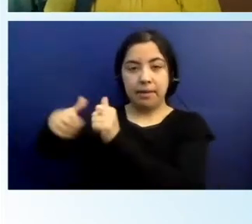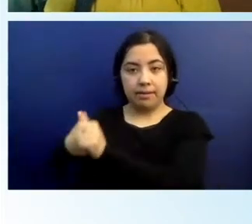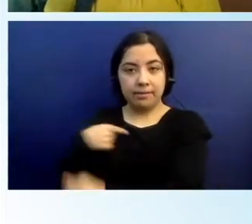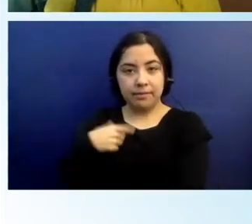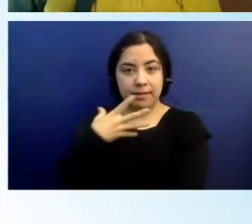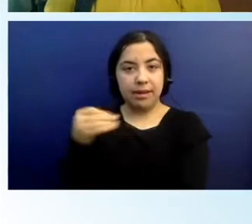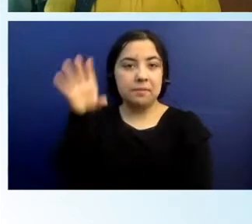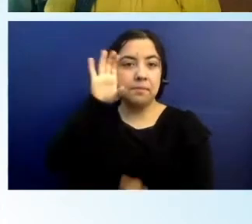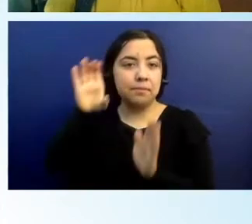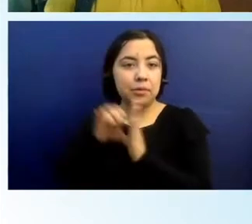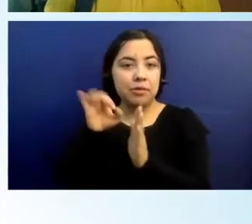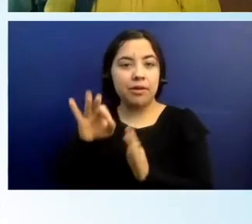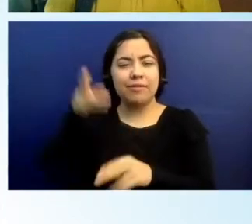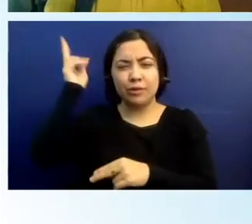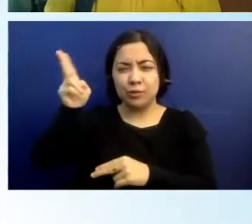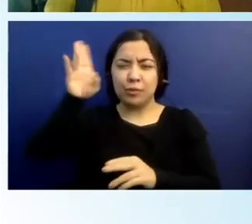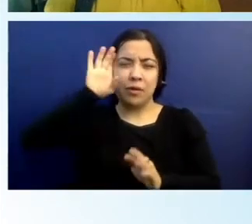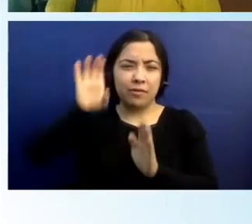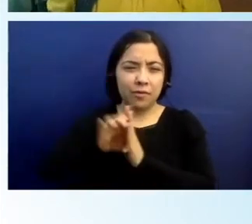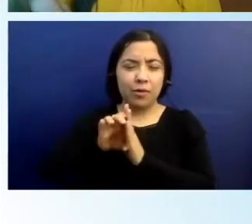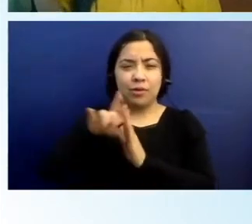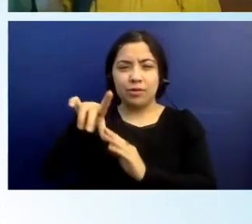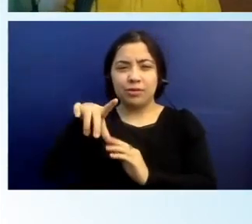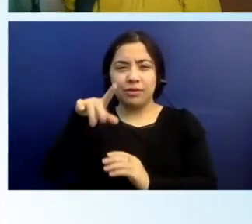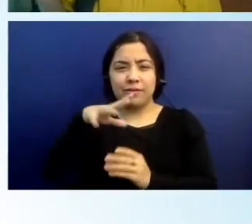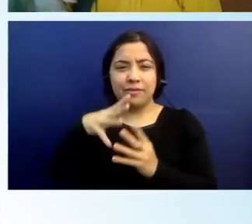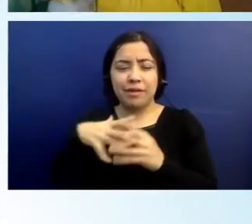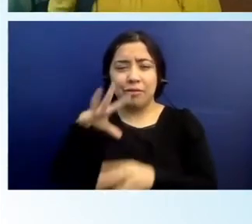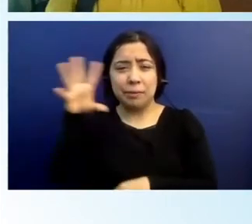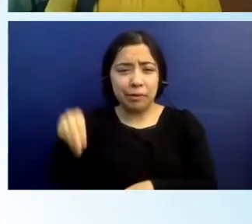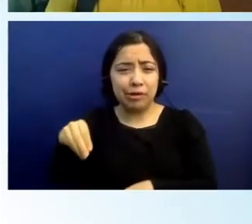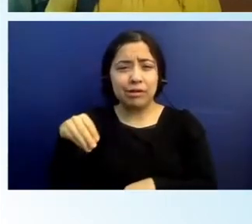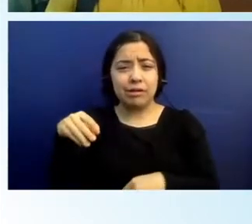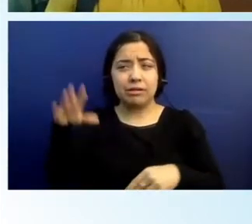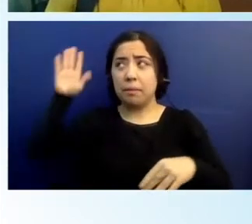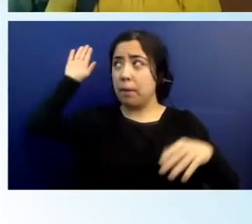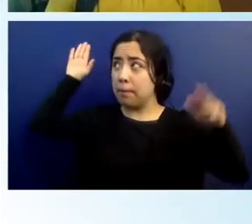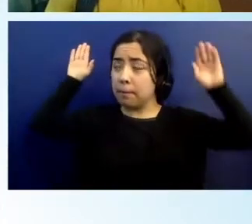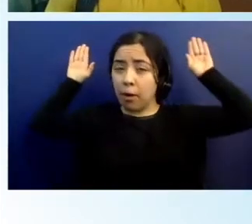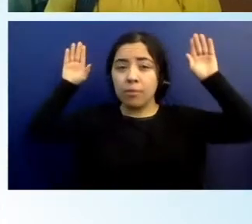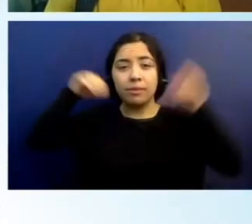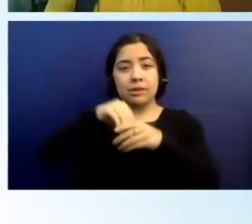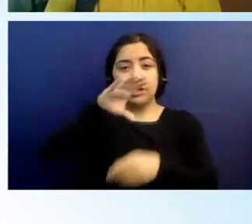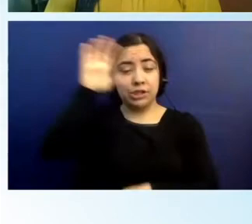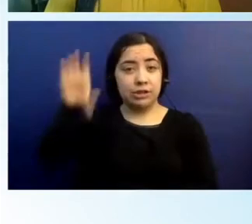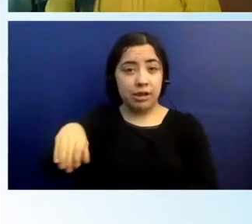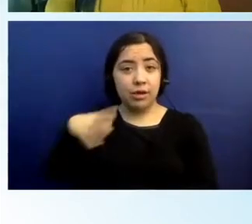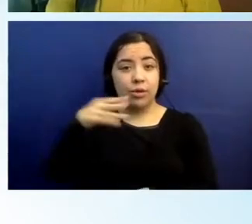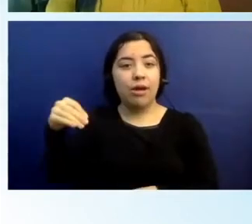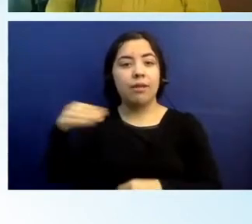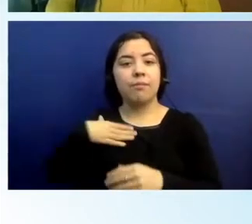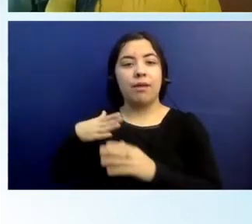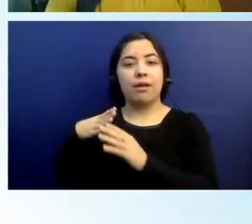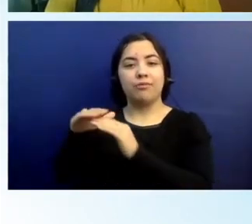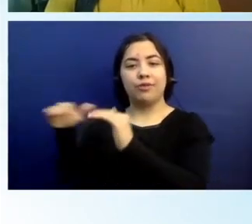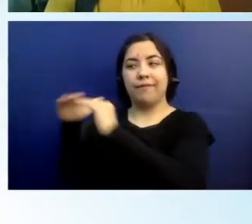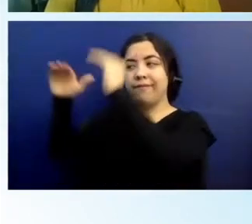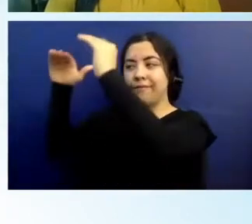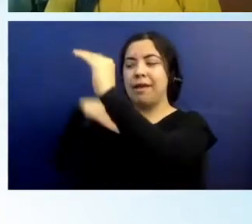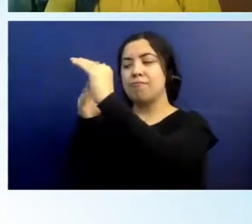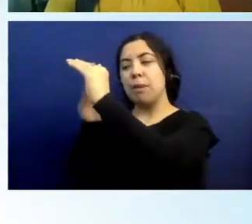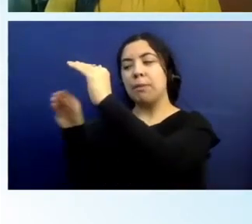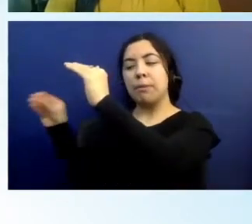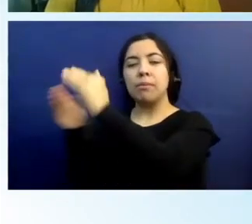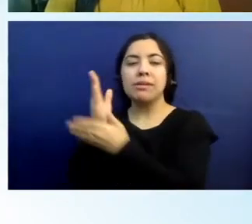some historical photos of African Americans in Chicago, and a shelf with some books. I just wanted to make sure I gave